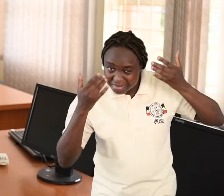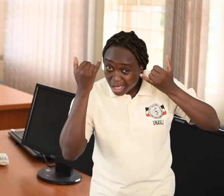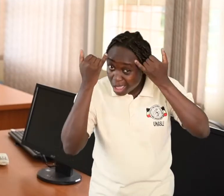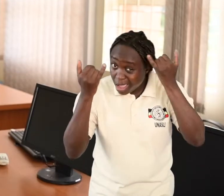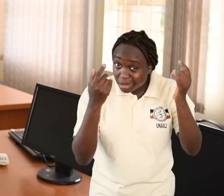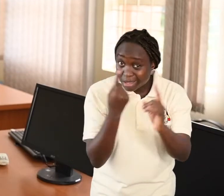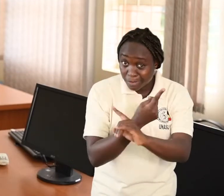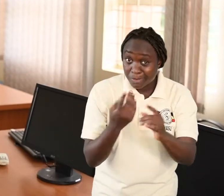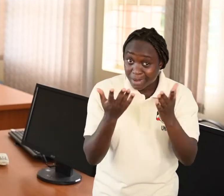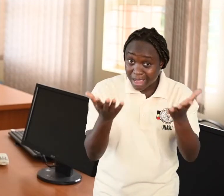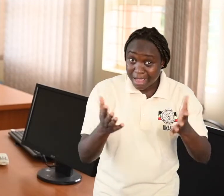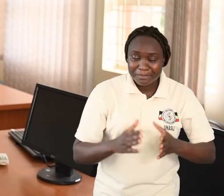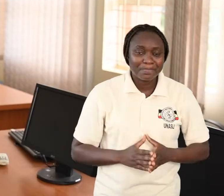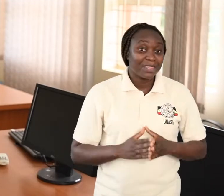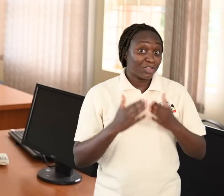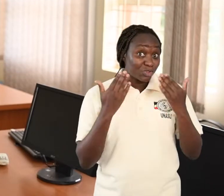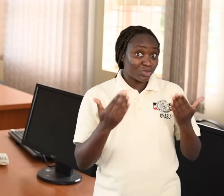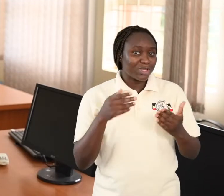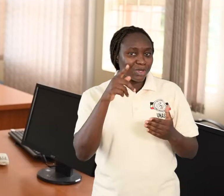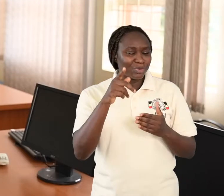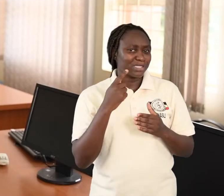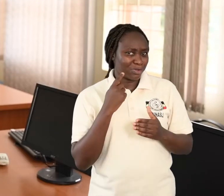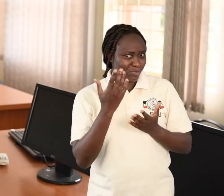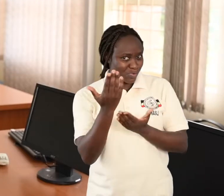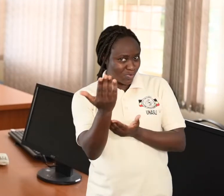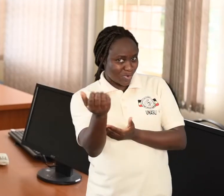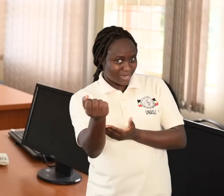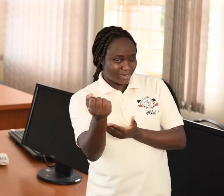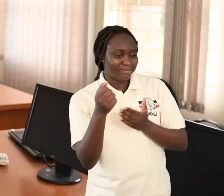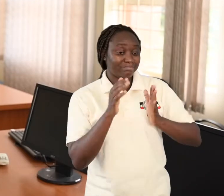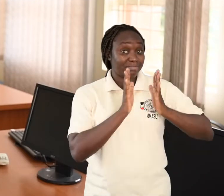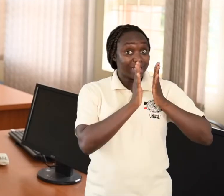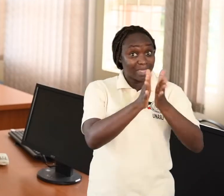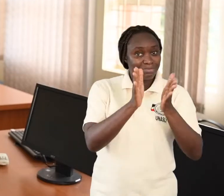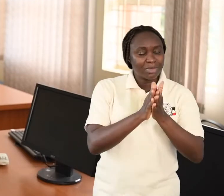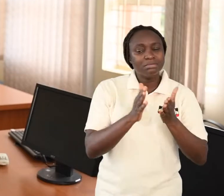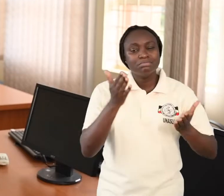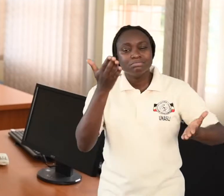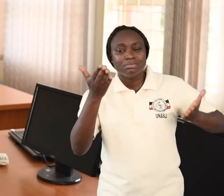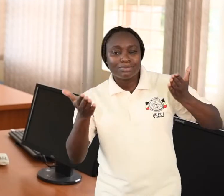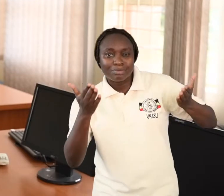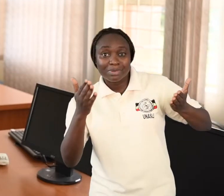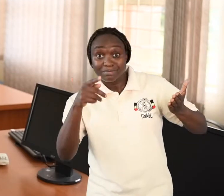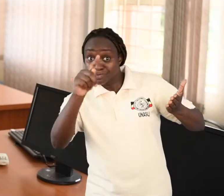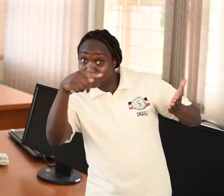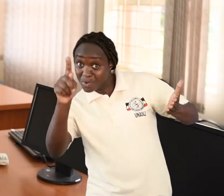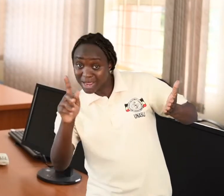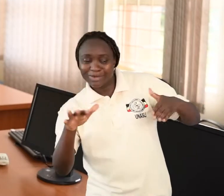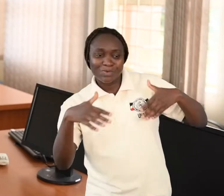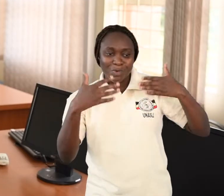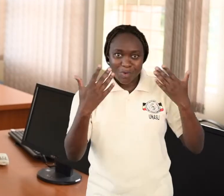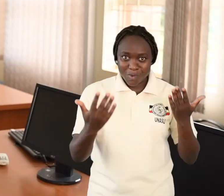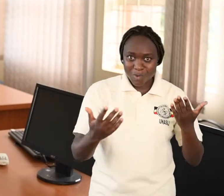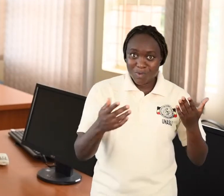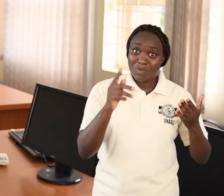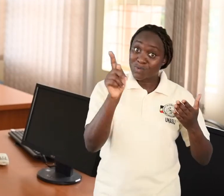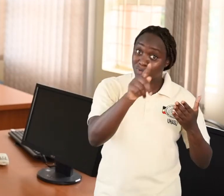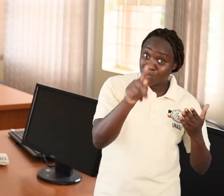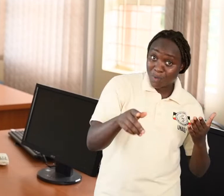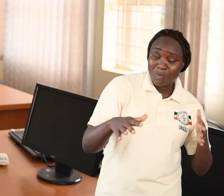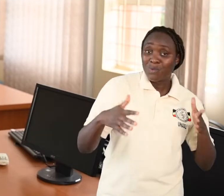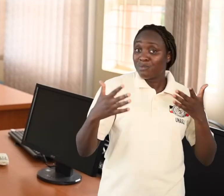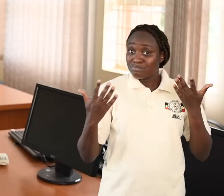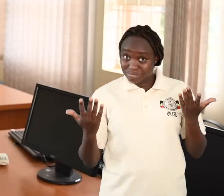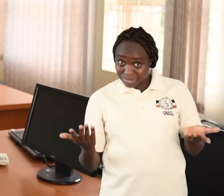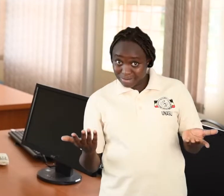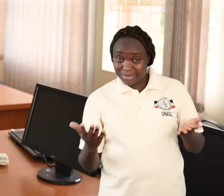So, you're going to cross-check your view with what I'm giving you. We shall then get who is correct.